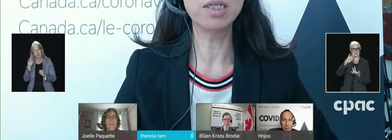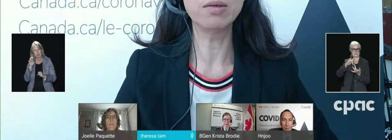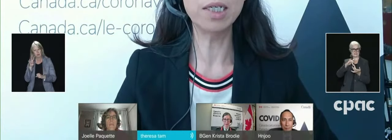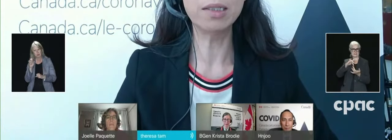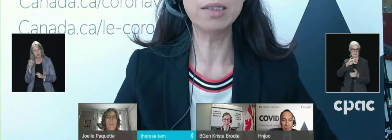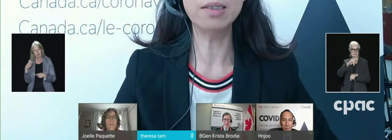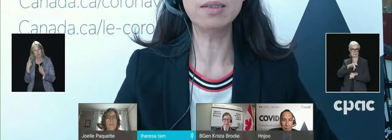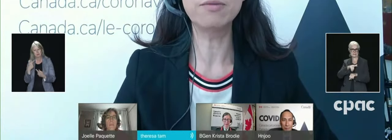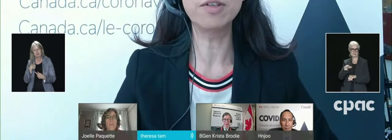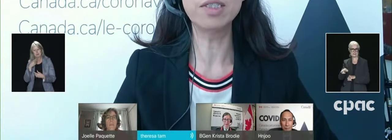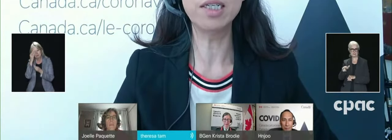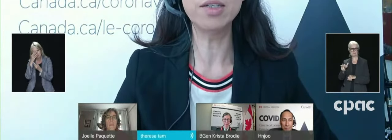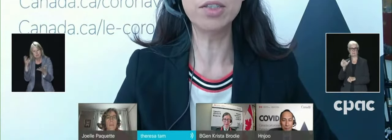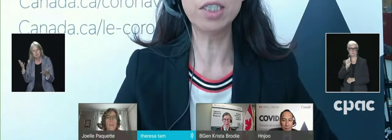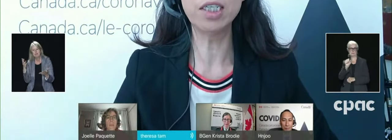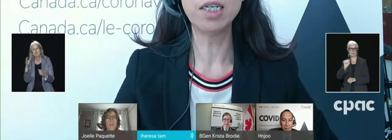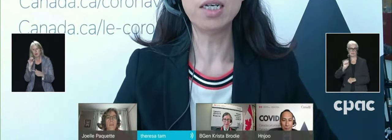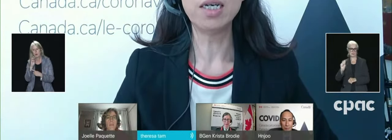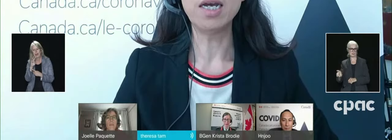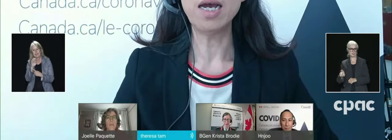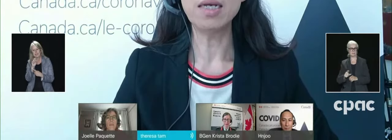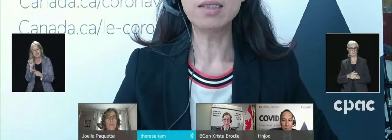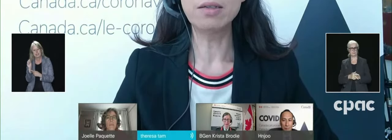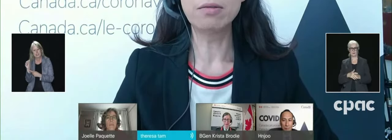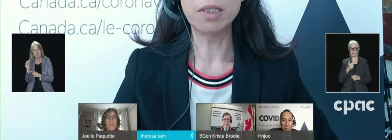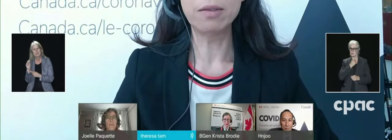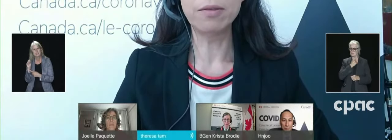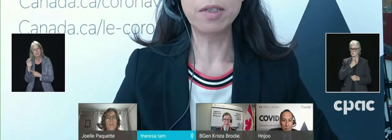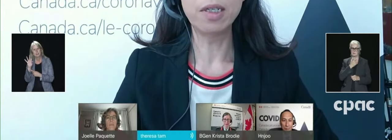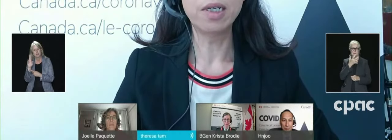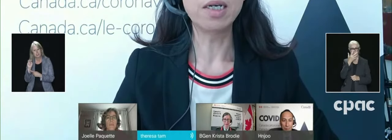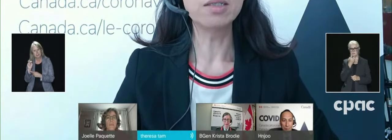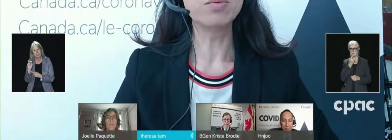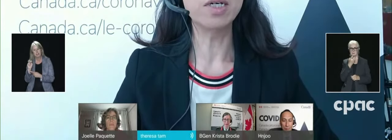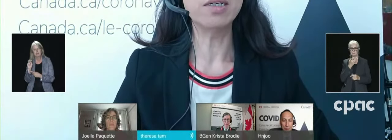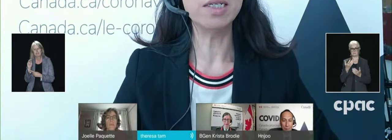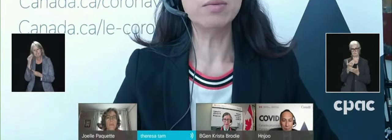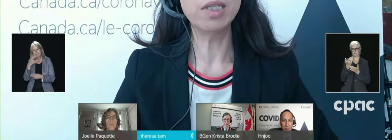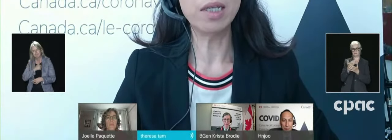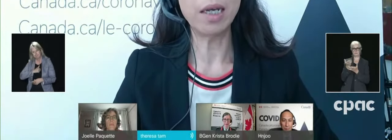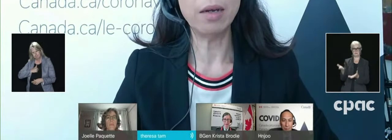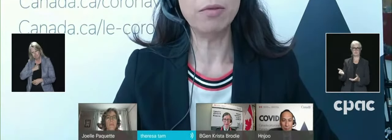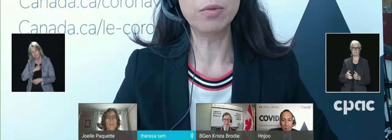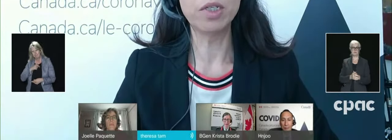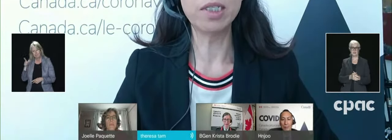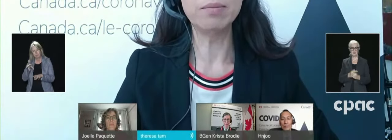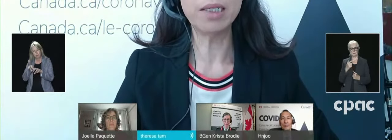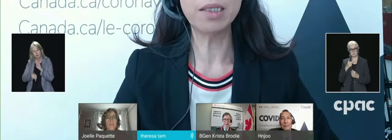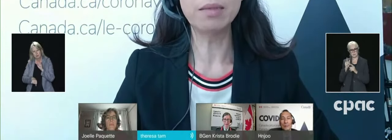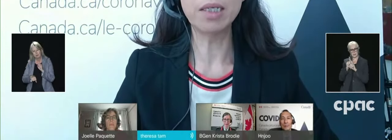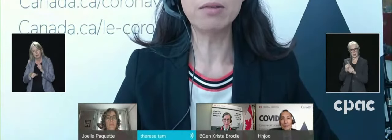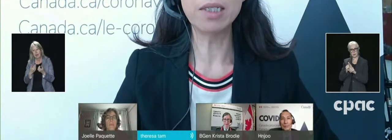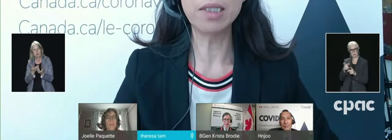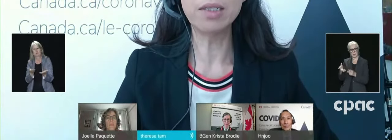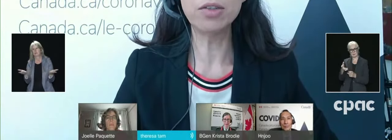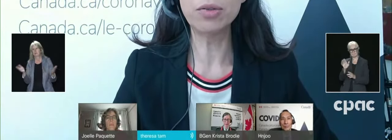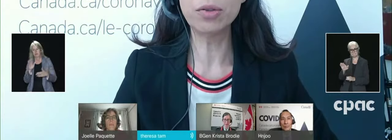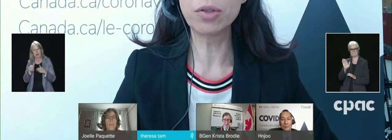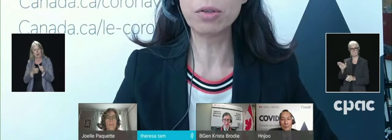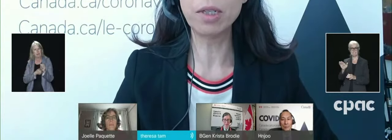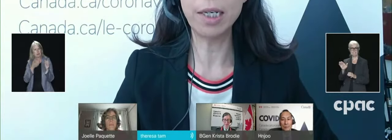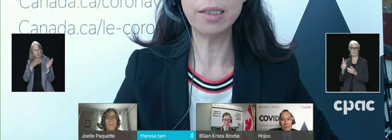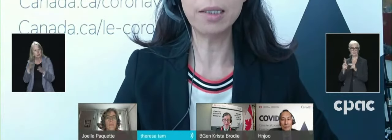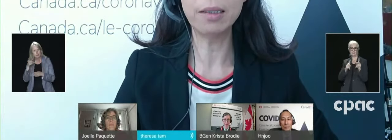thoughts to the Coasset First Nation as they grieve, as well as with everyone impacted by the